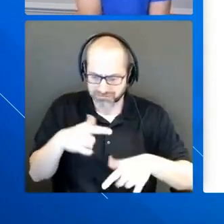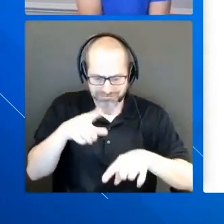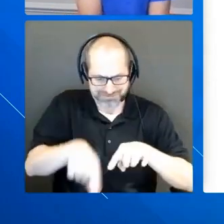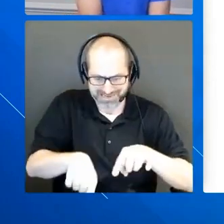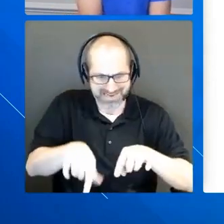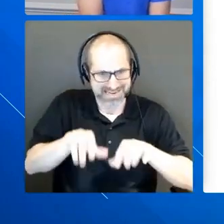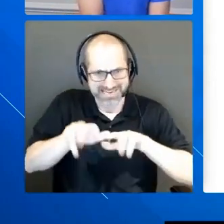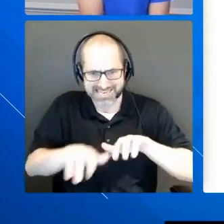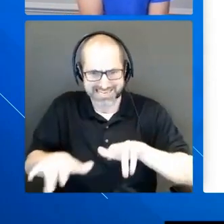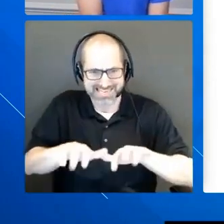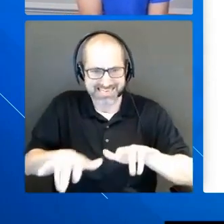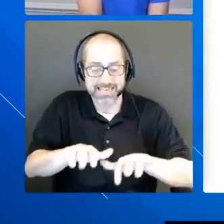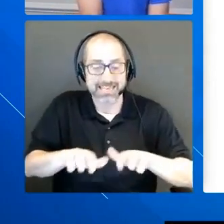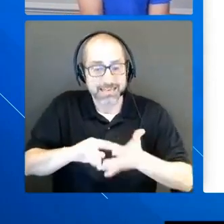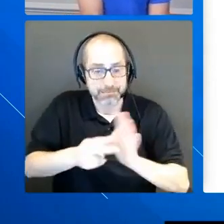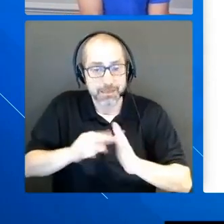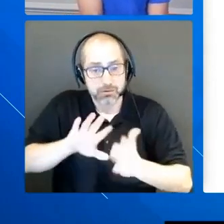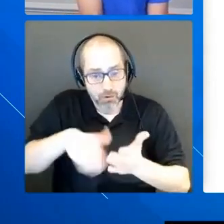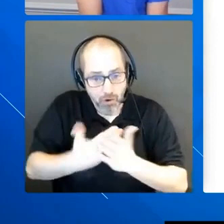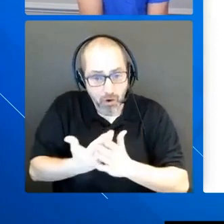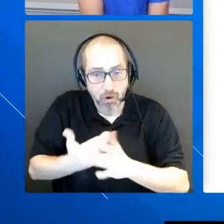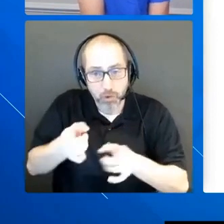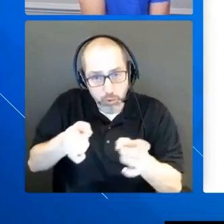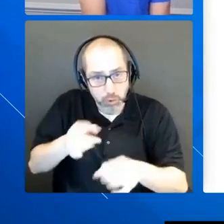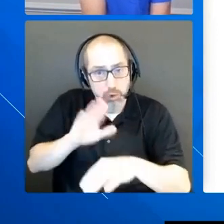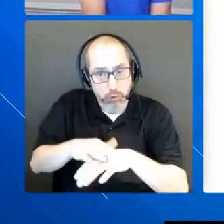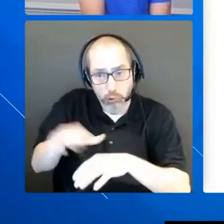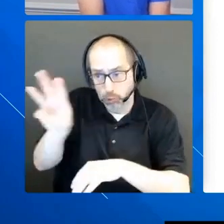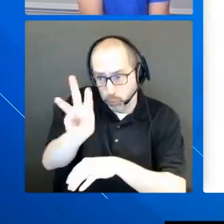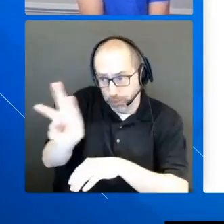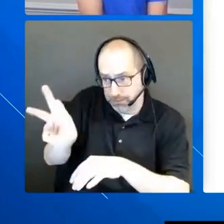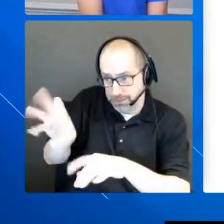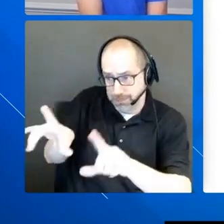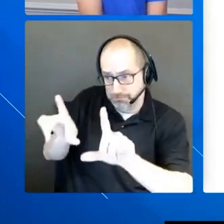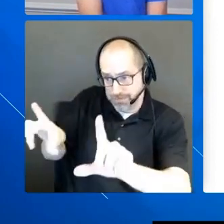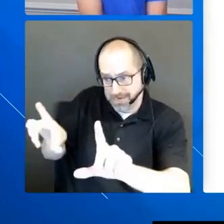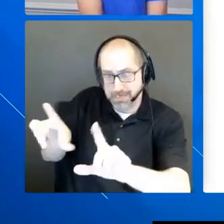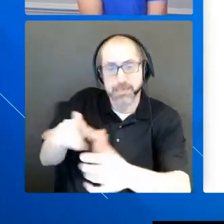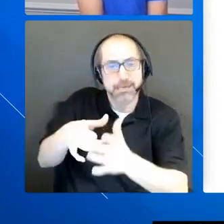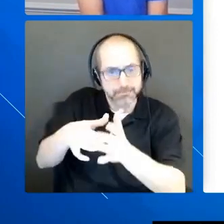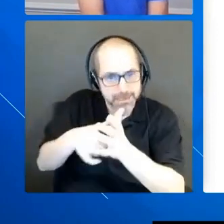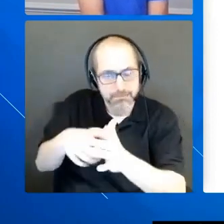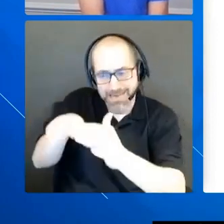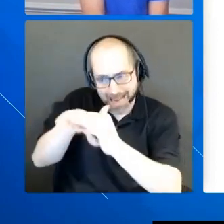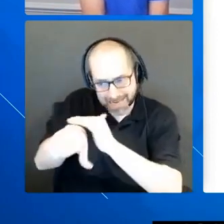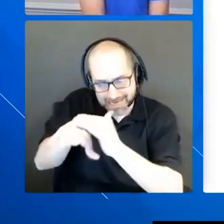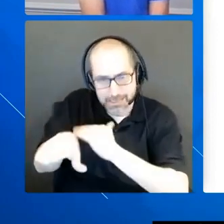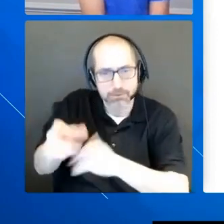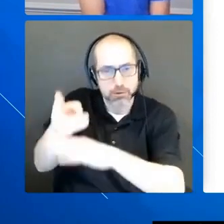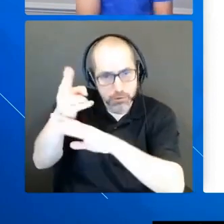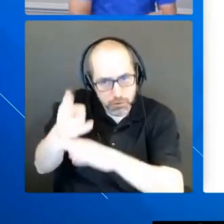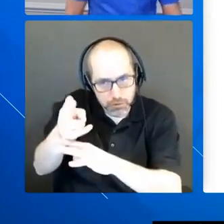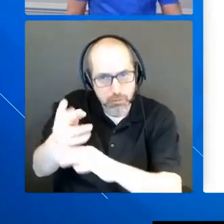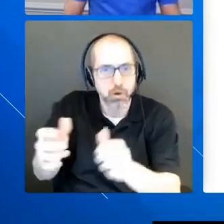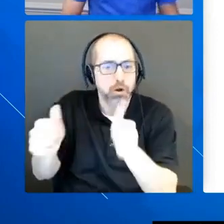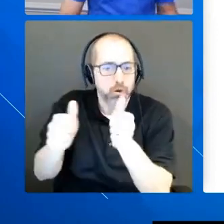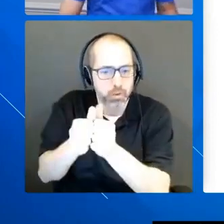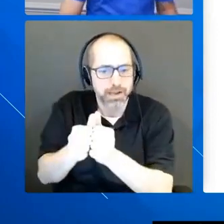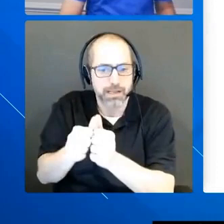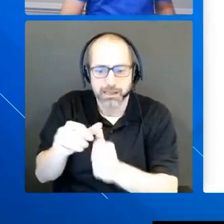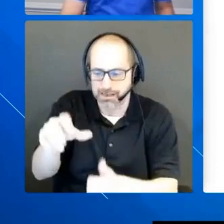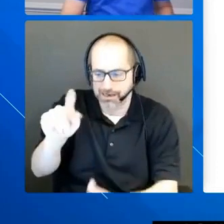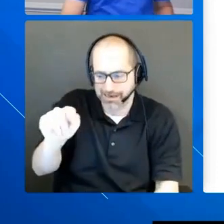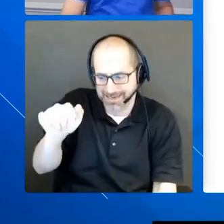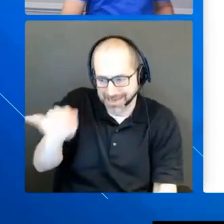It means all controls on the page need to be fully accessible and fully usable with really just the tab key with the